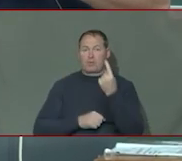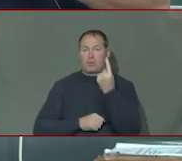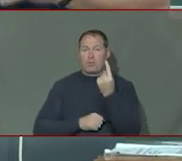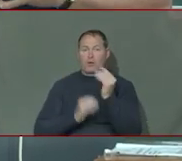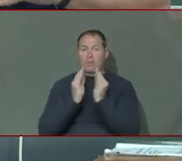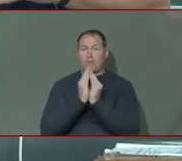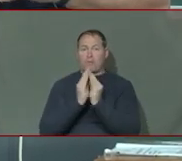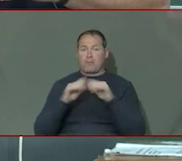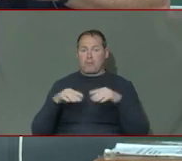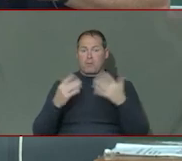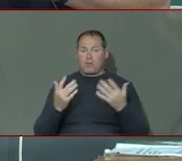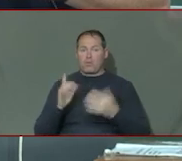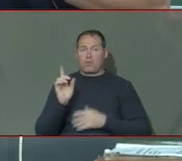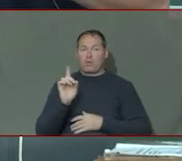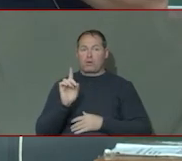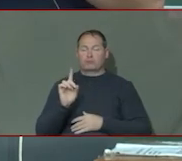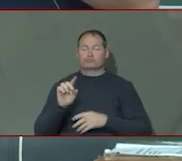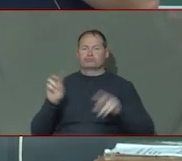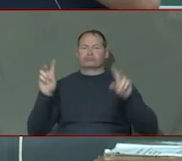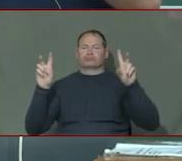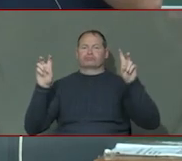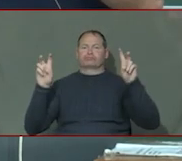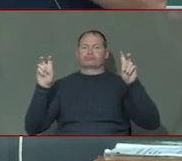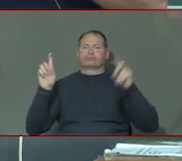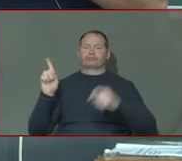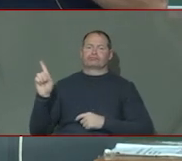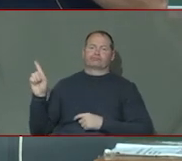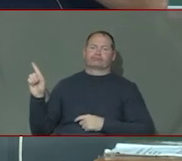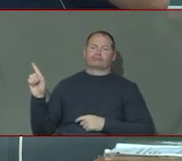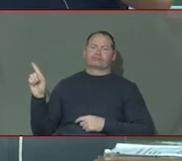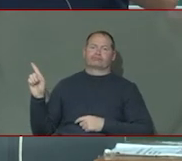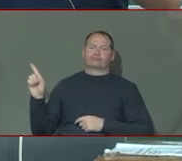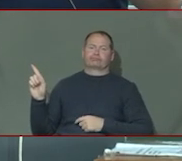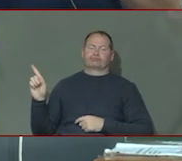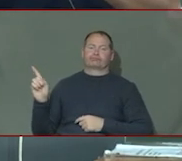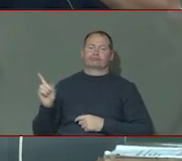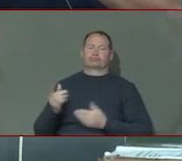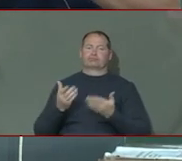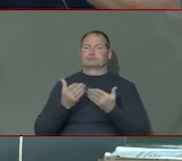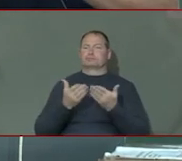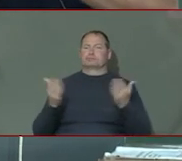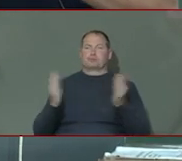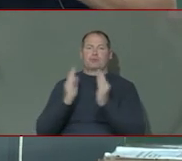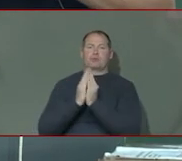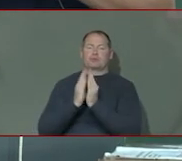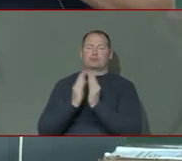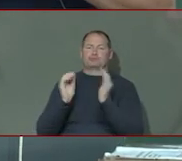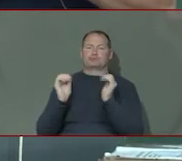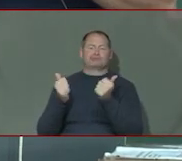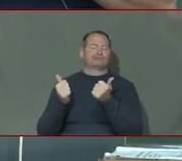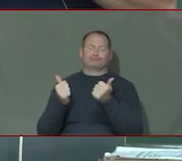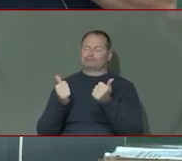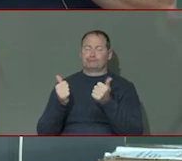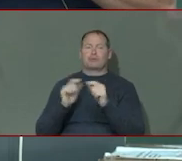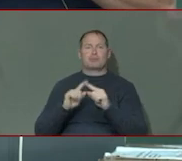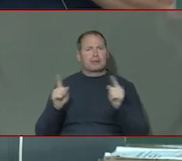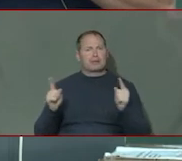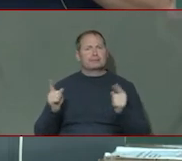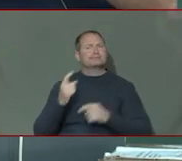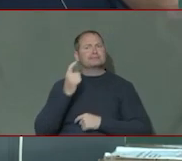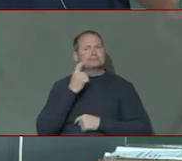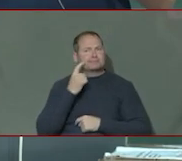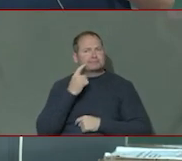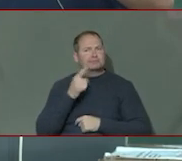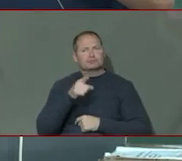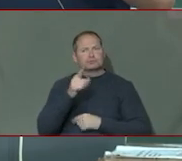topic of homeostasis. Learners do not do well in it. There's no reason for you not to do well. And I